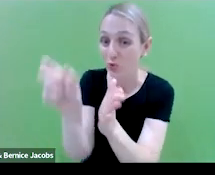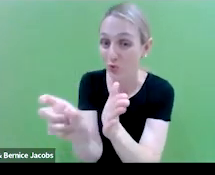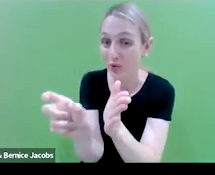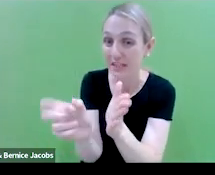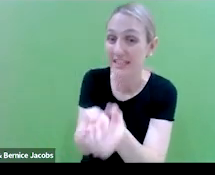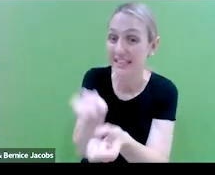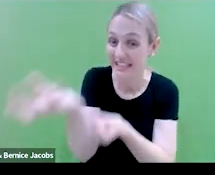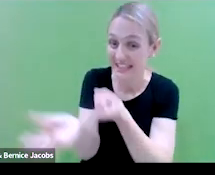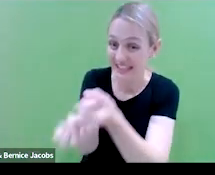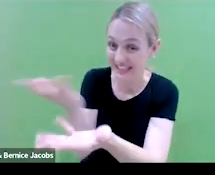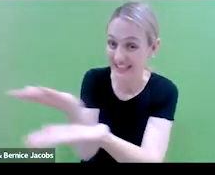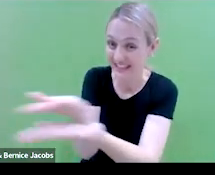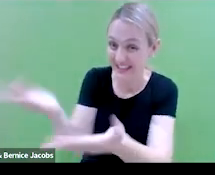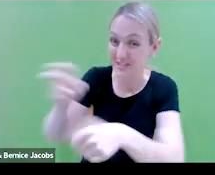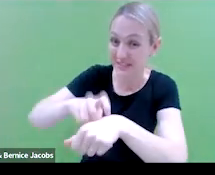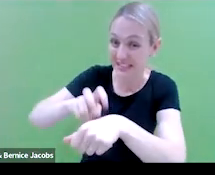needed it.